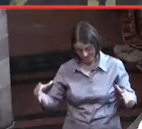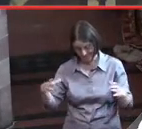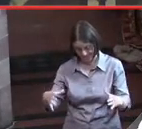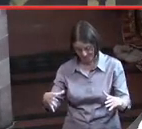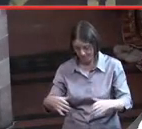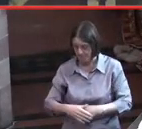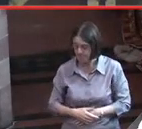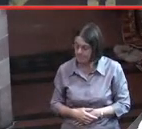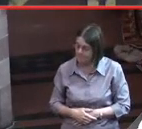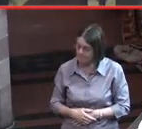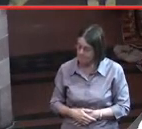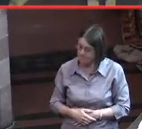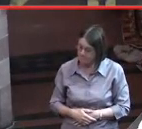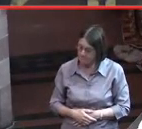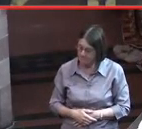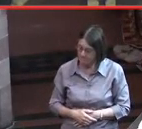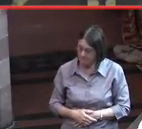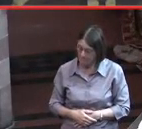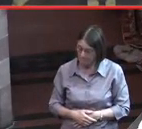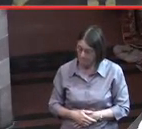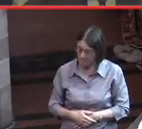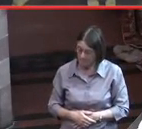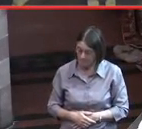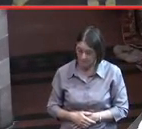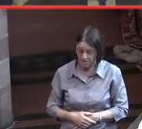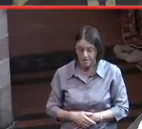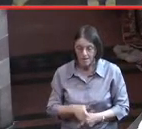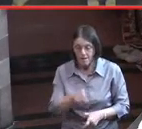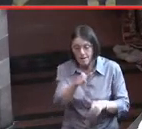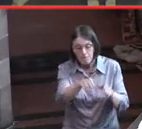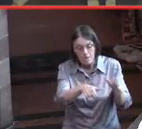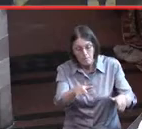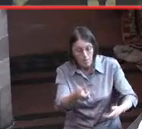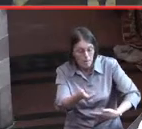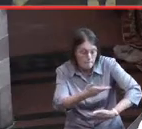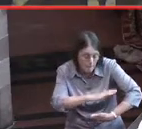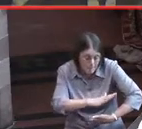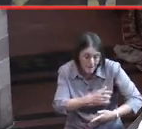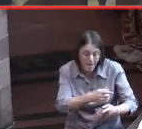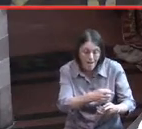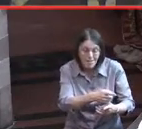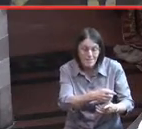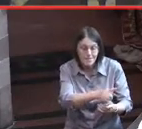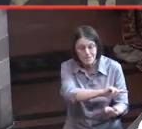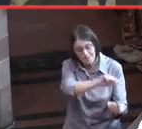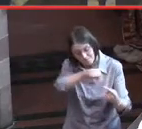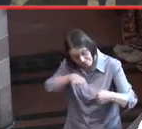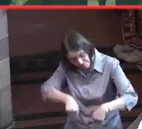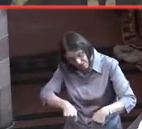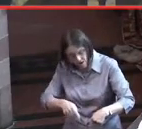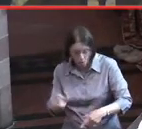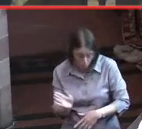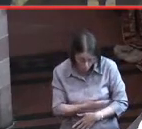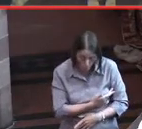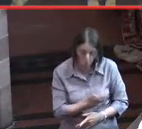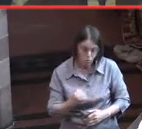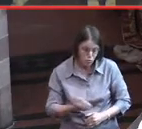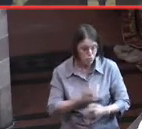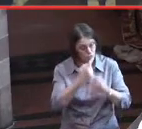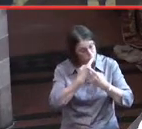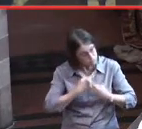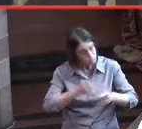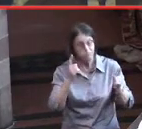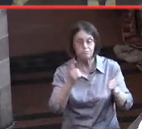All who are received into the church by baptism are called to proclaim the mighty acts of God